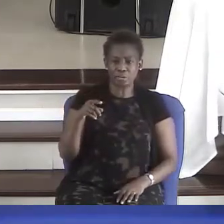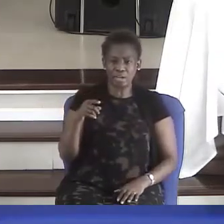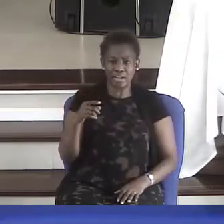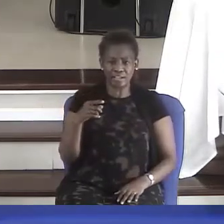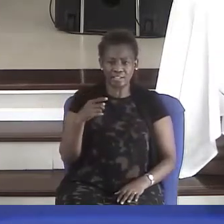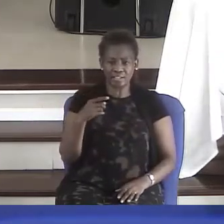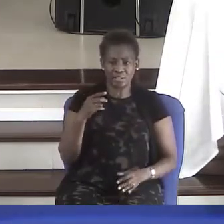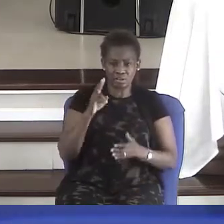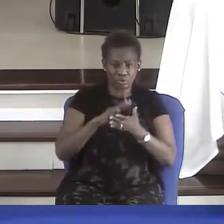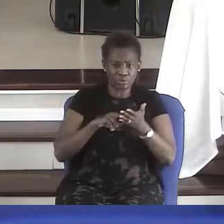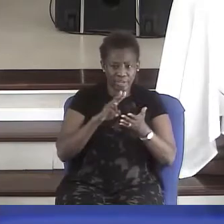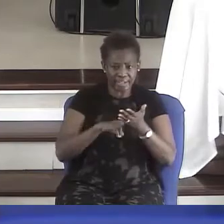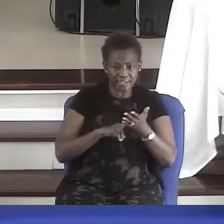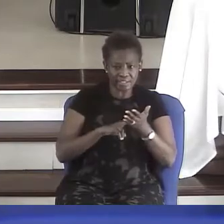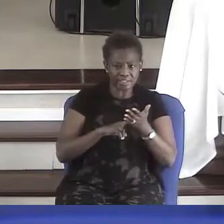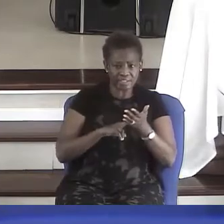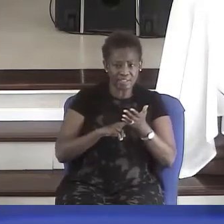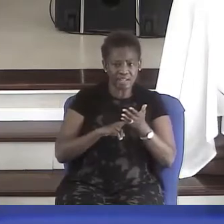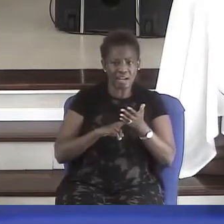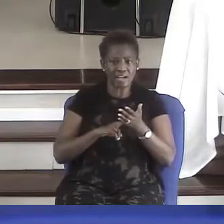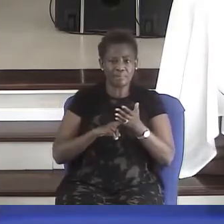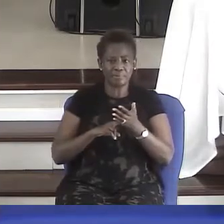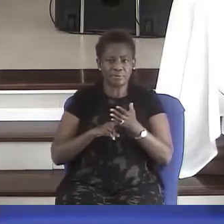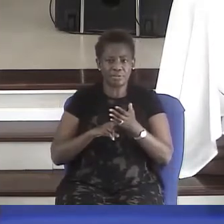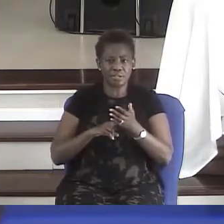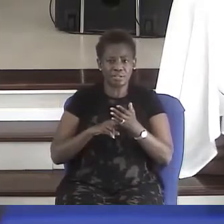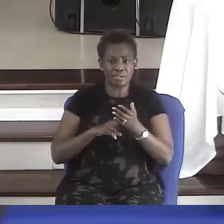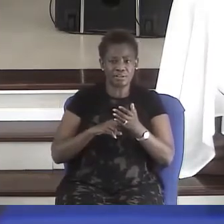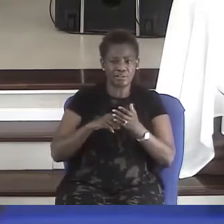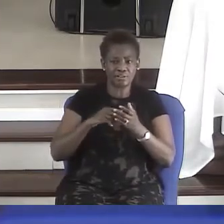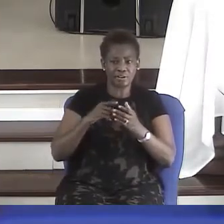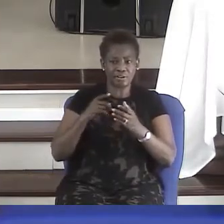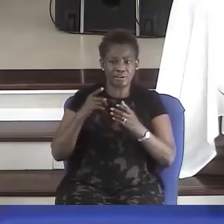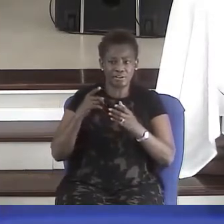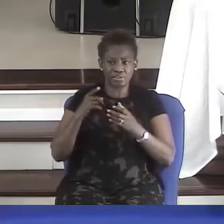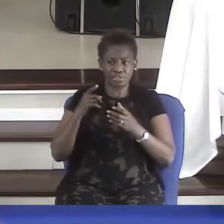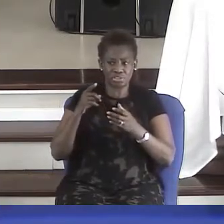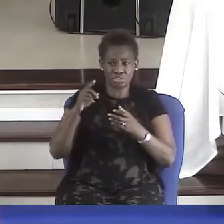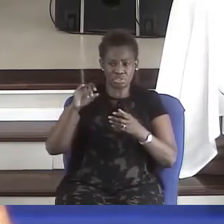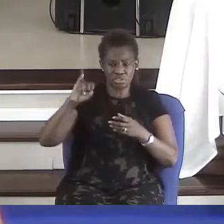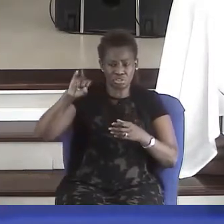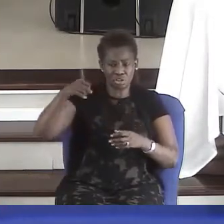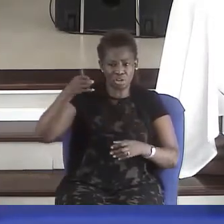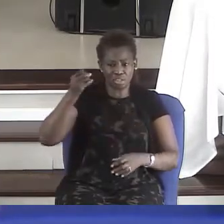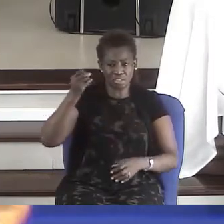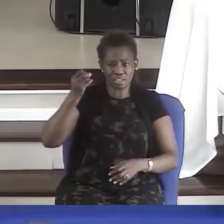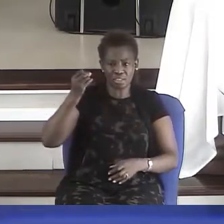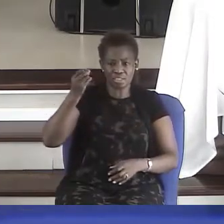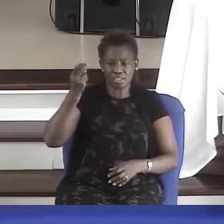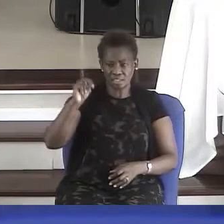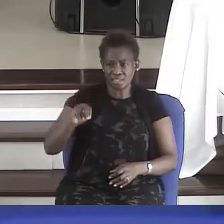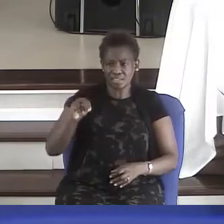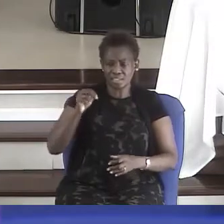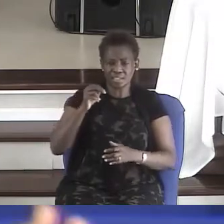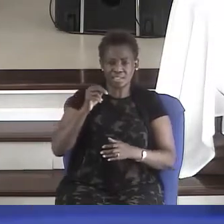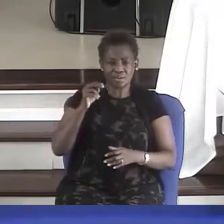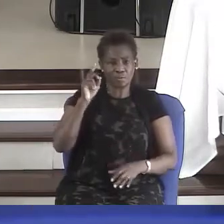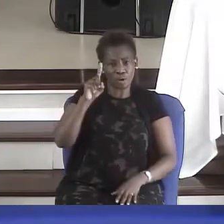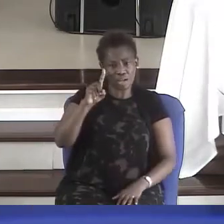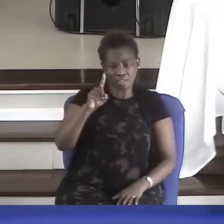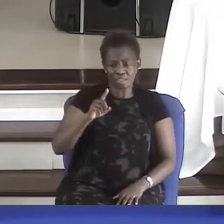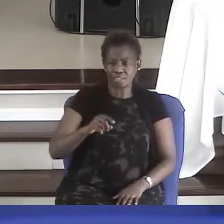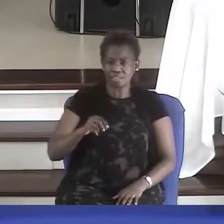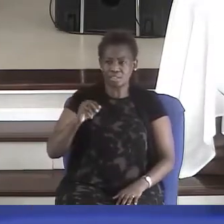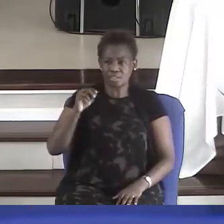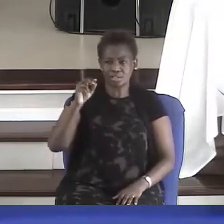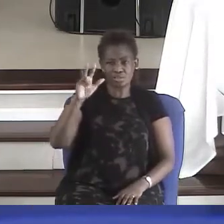read one of the Johns, you're not going to get it. You're not going to be able to fit the man and his style